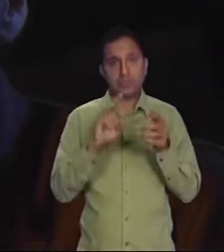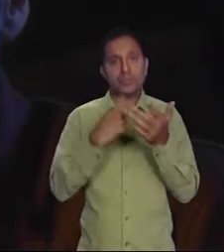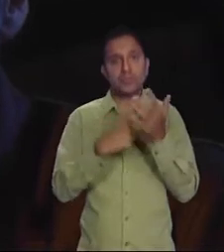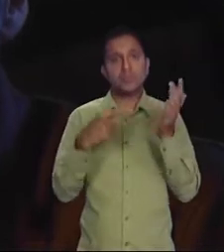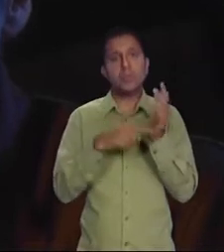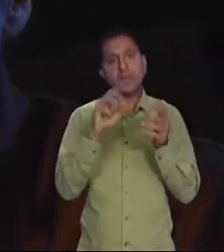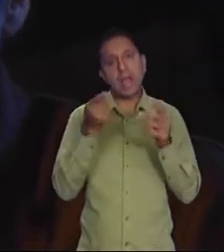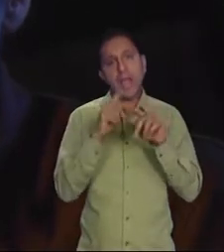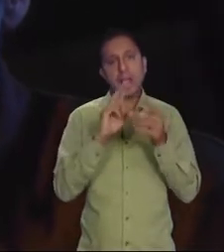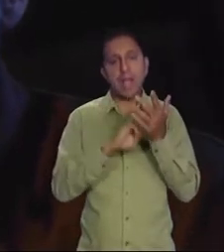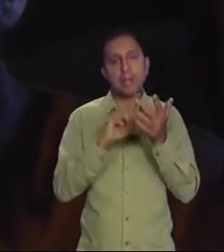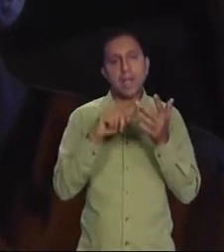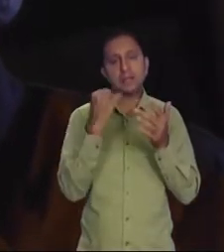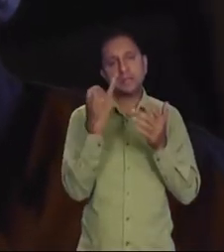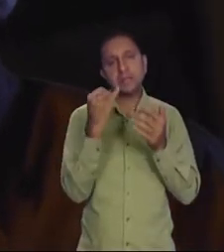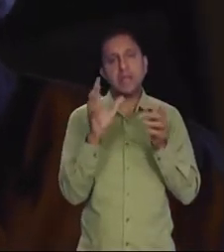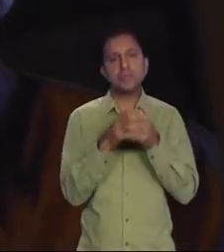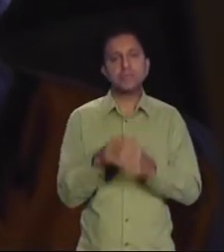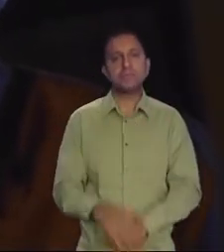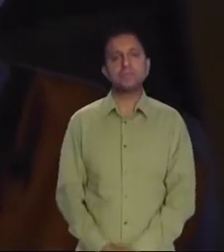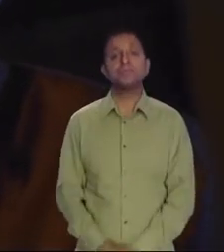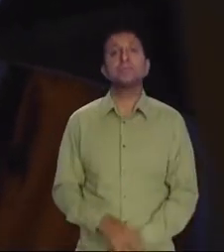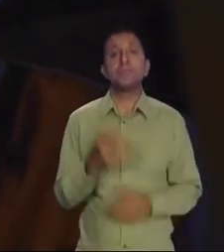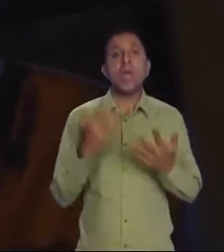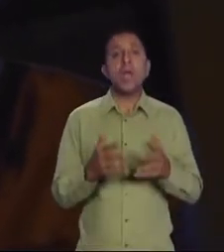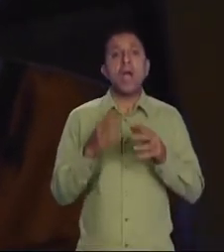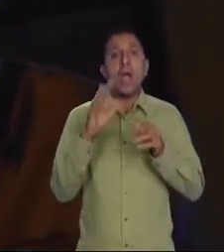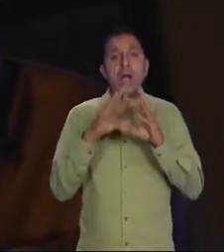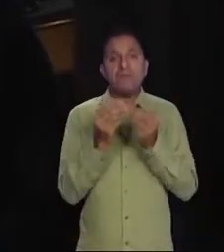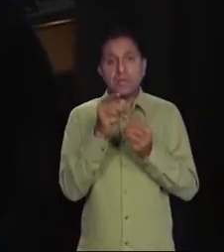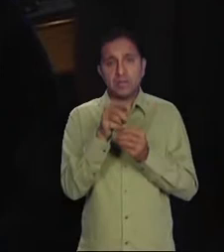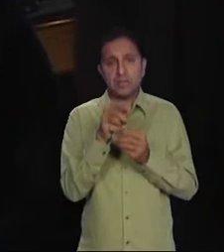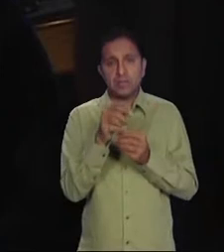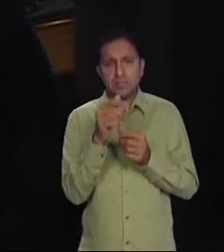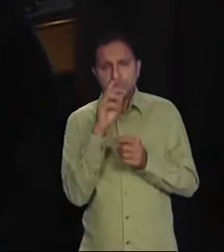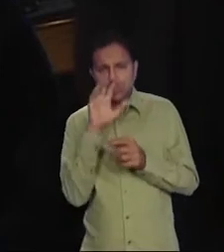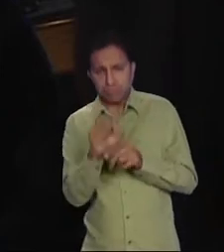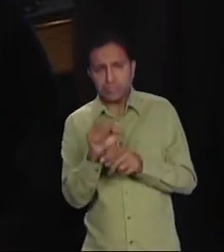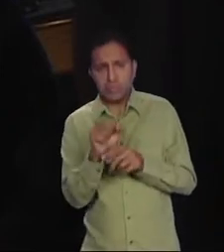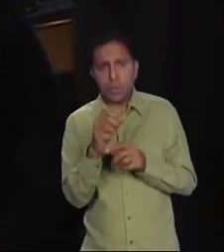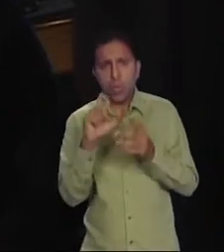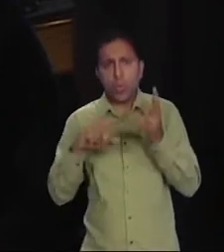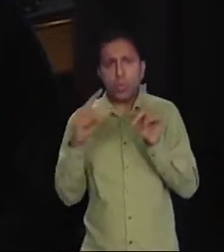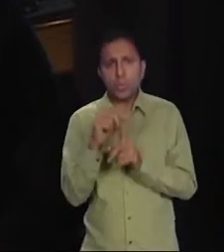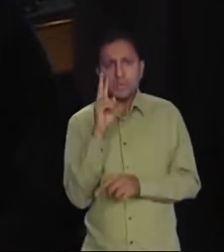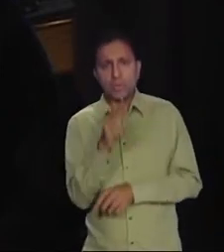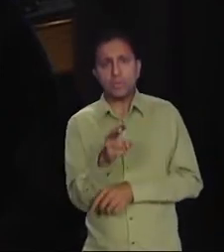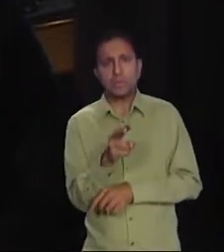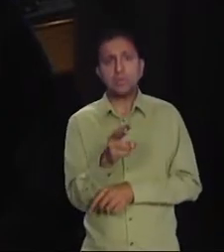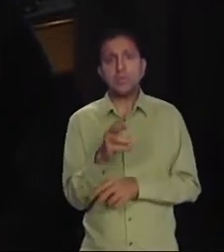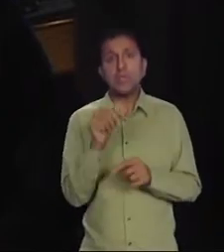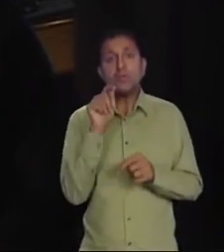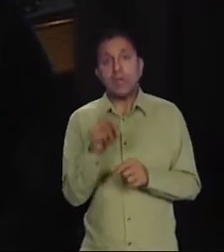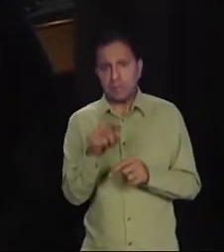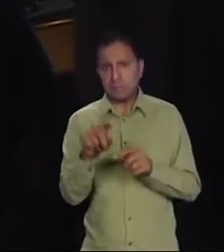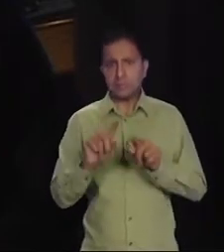half-decent spy can recognise a code when he sees one, but cracking it is a very different matter. British code breakers are based at GCHQ in